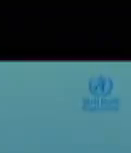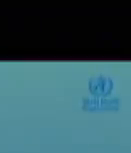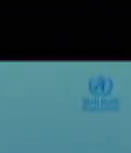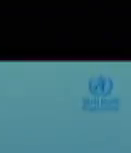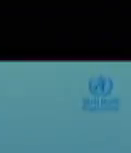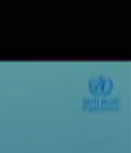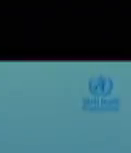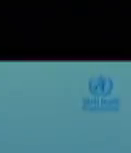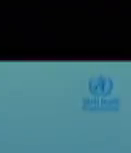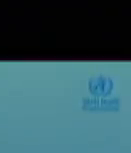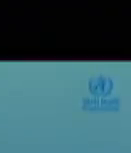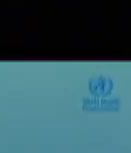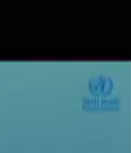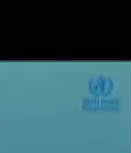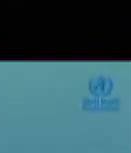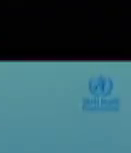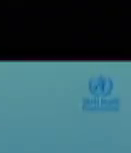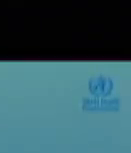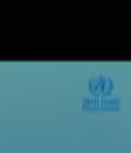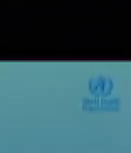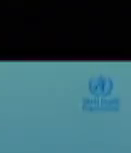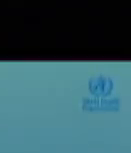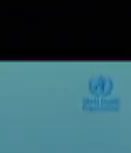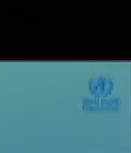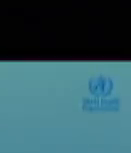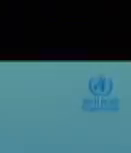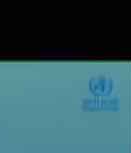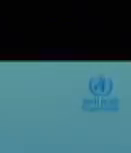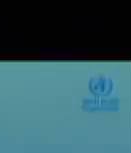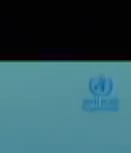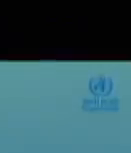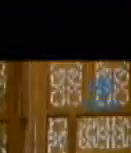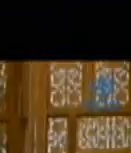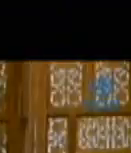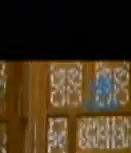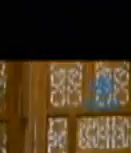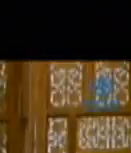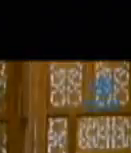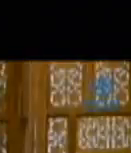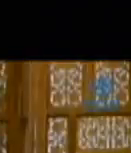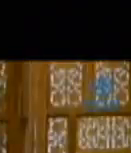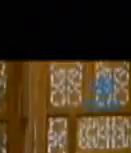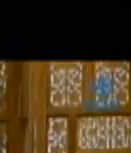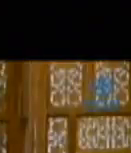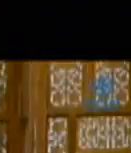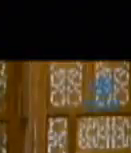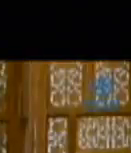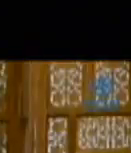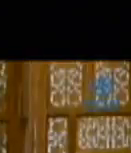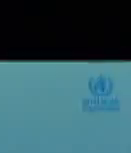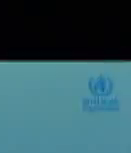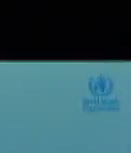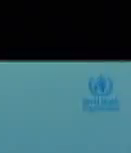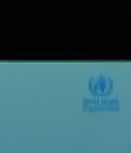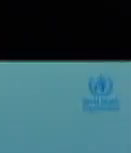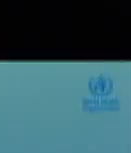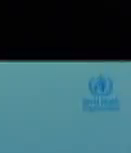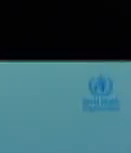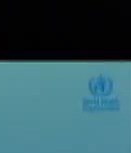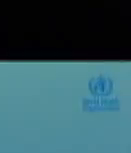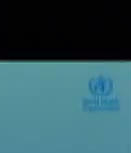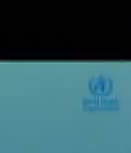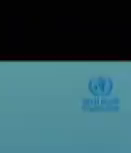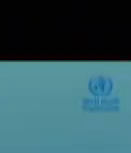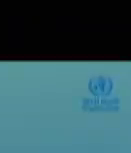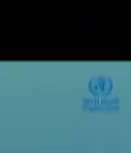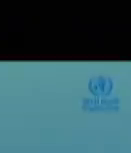Kerkhove today about COVID-19 and children. Welcome, Maria. Hi, Vismita. Thanks for having me. Maria, tell us